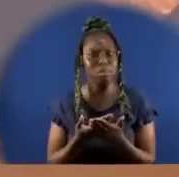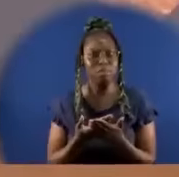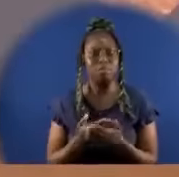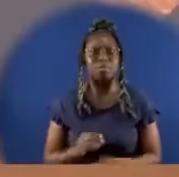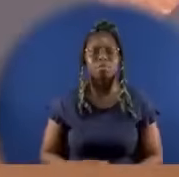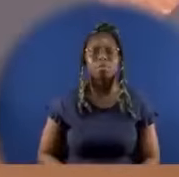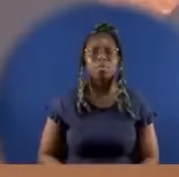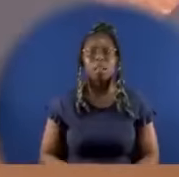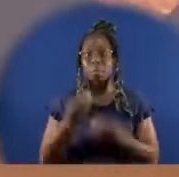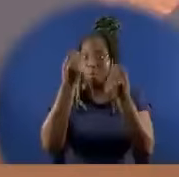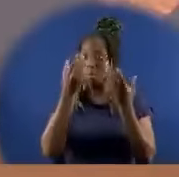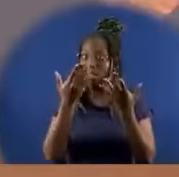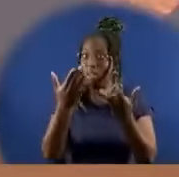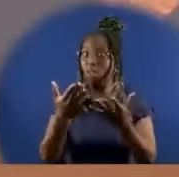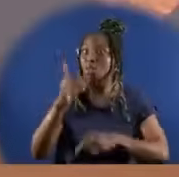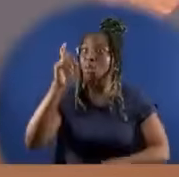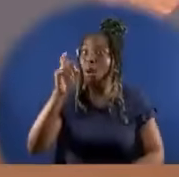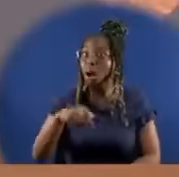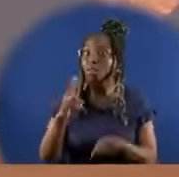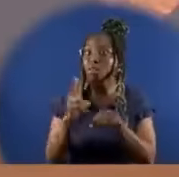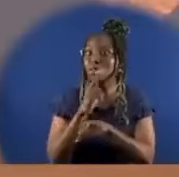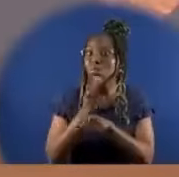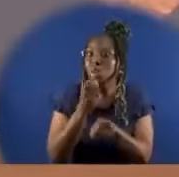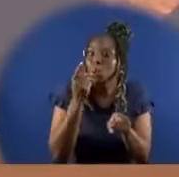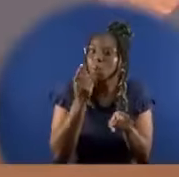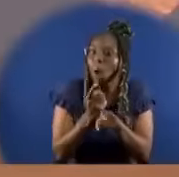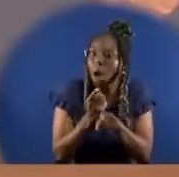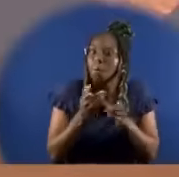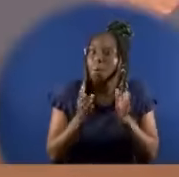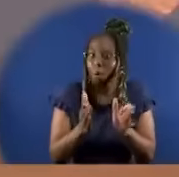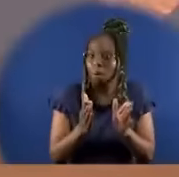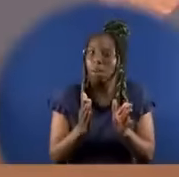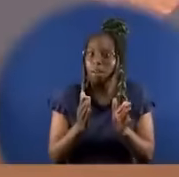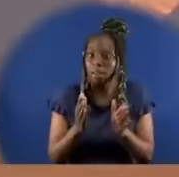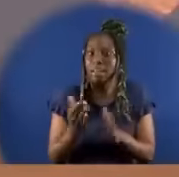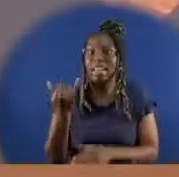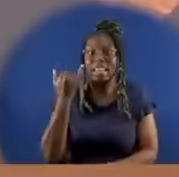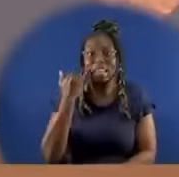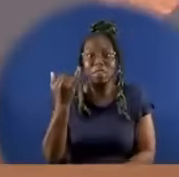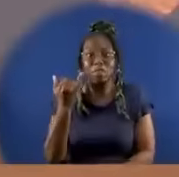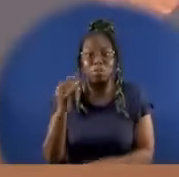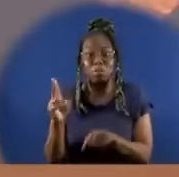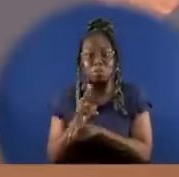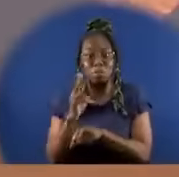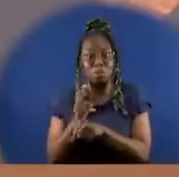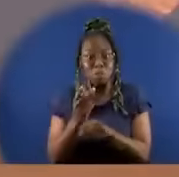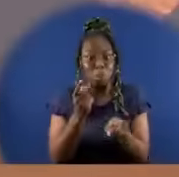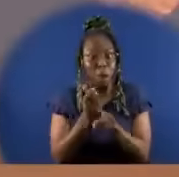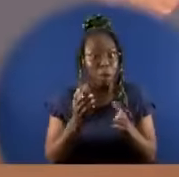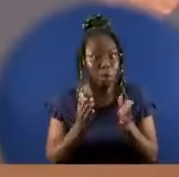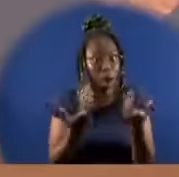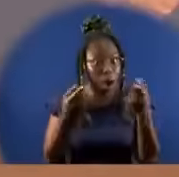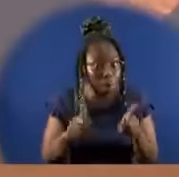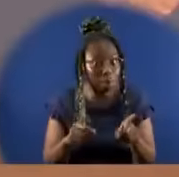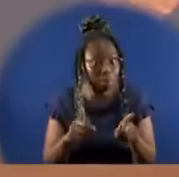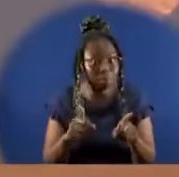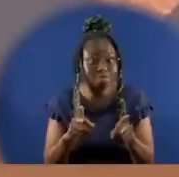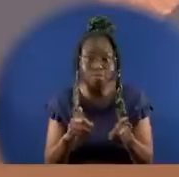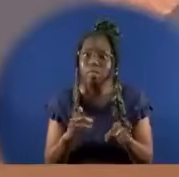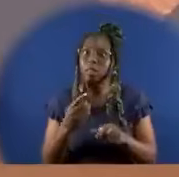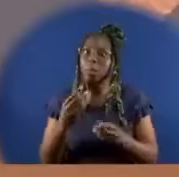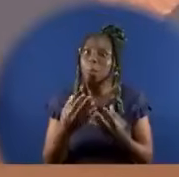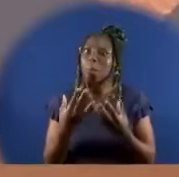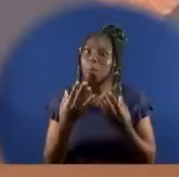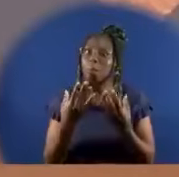that you've got to use your words in the right way, because when you use your words in the right way, it matters. Speak words